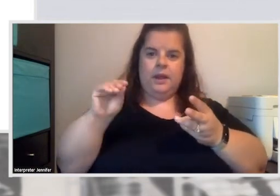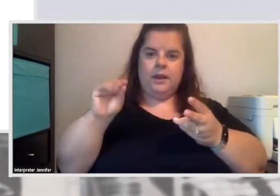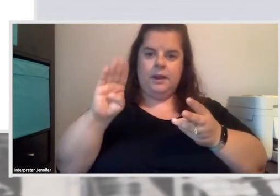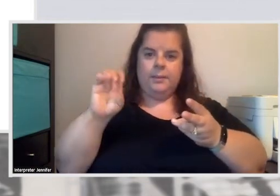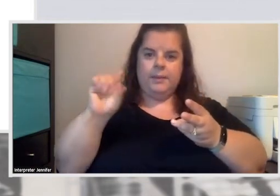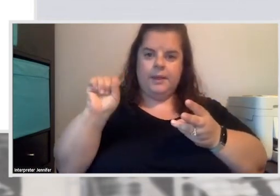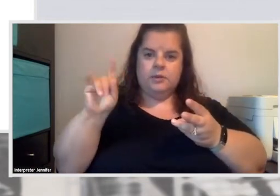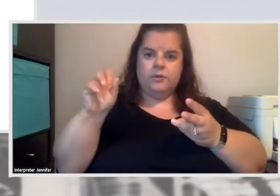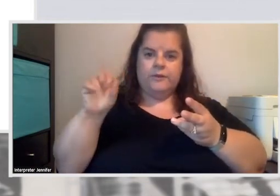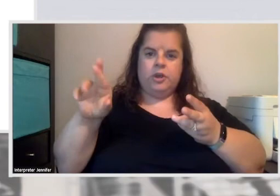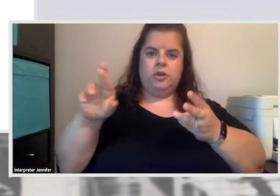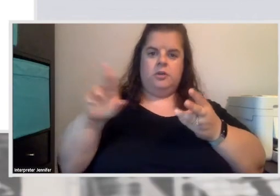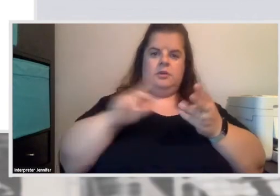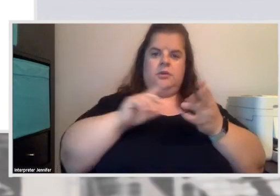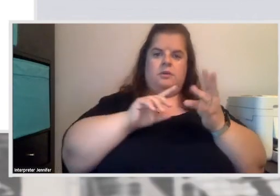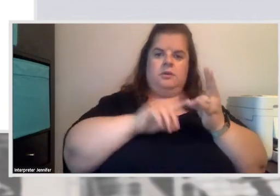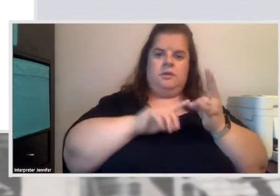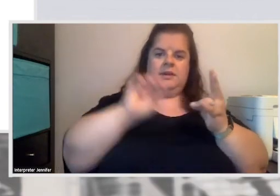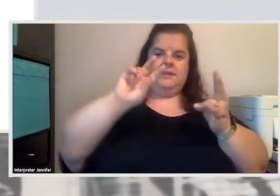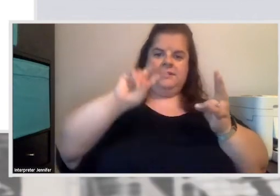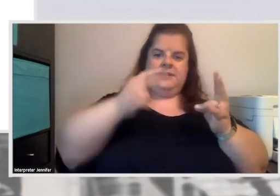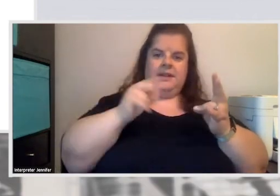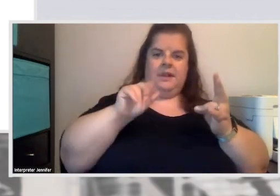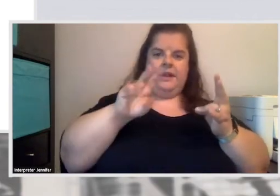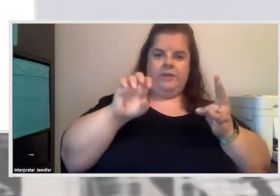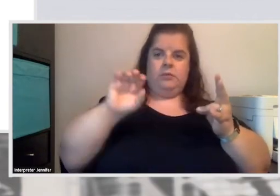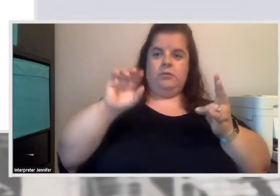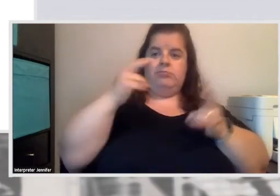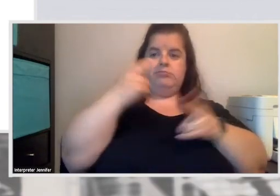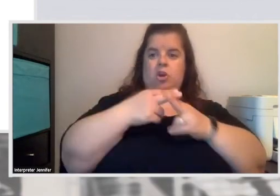course, 2nd Avenue, also known as Irvine Street. Next slide.